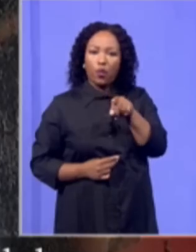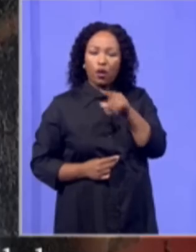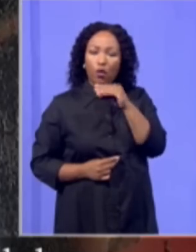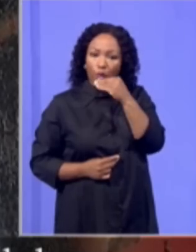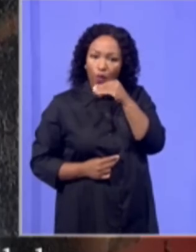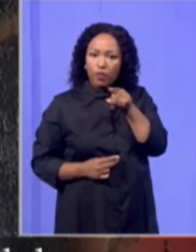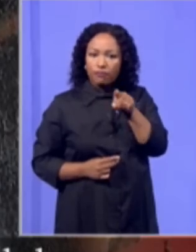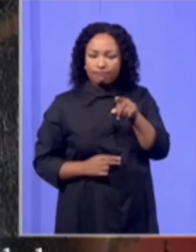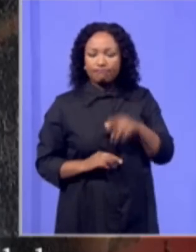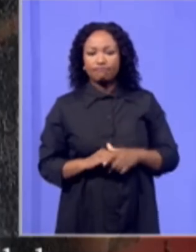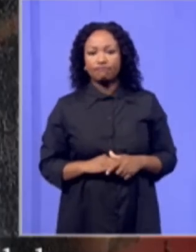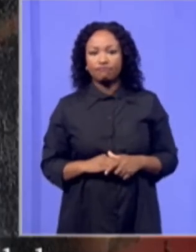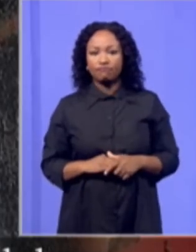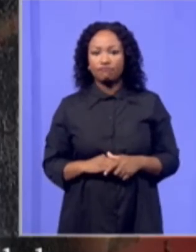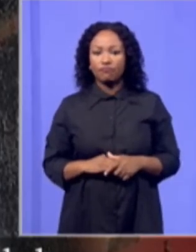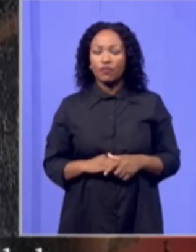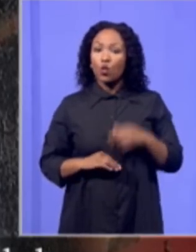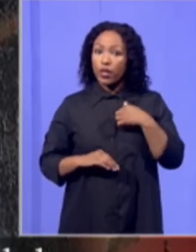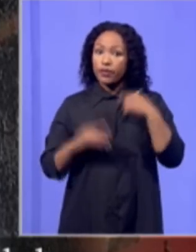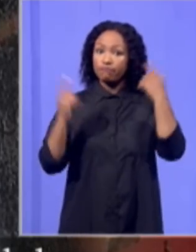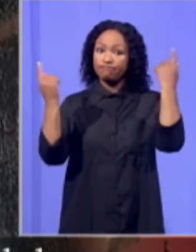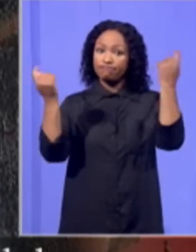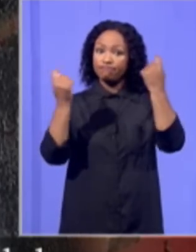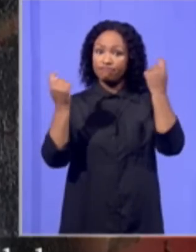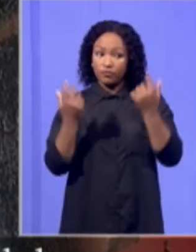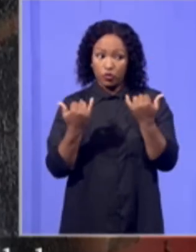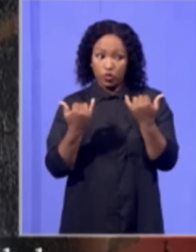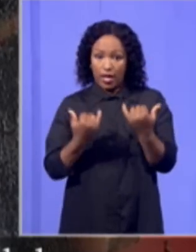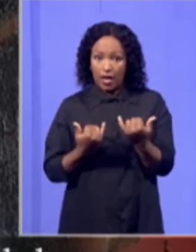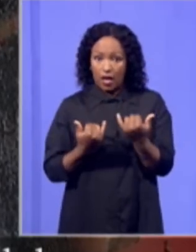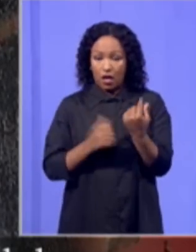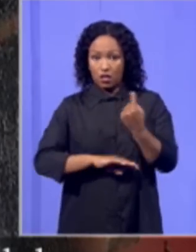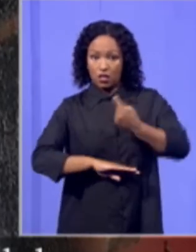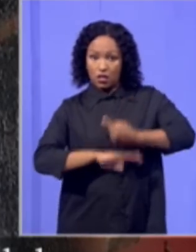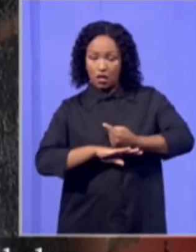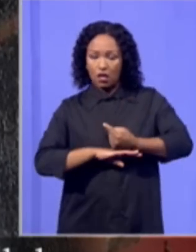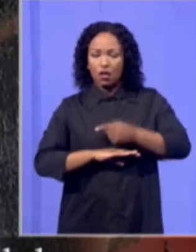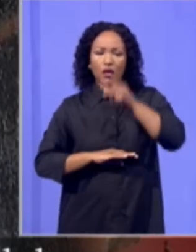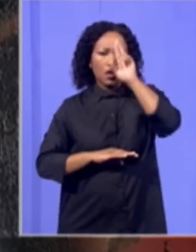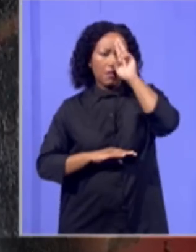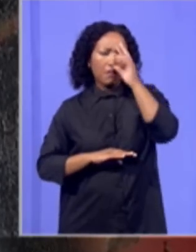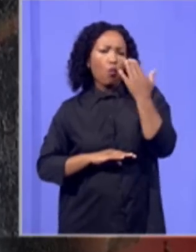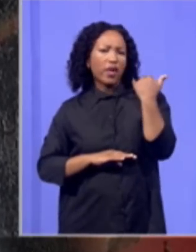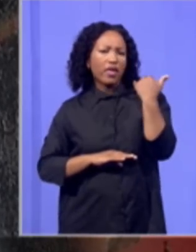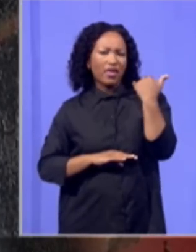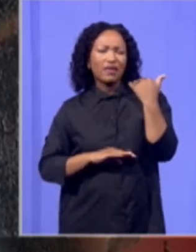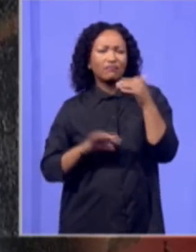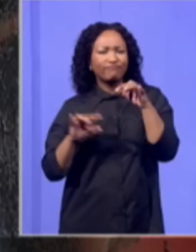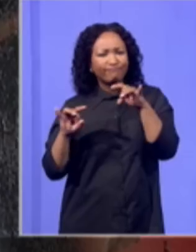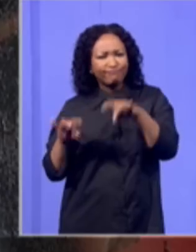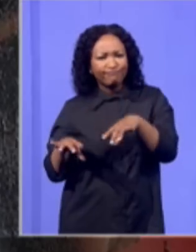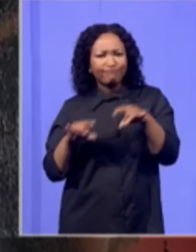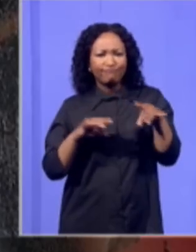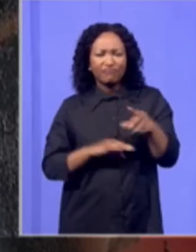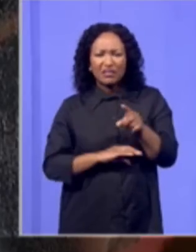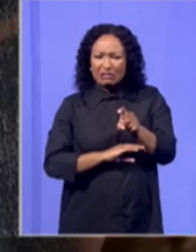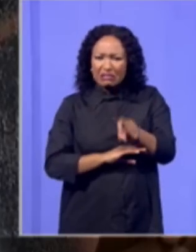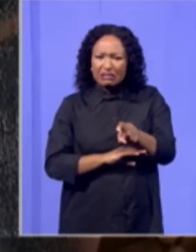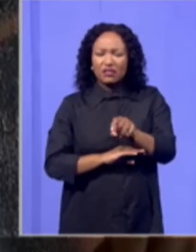We celebrate this day because you must remember we come from slavery.